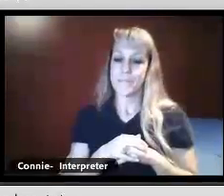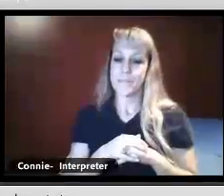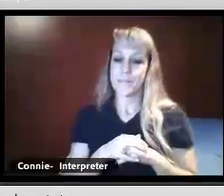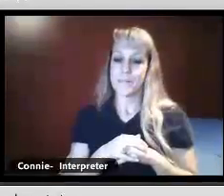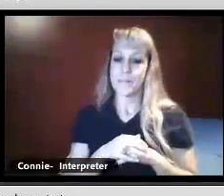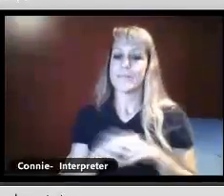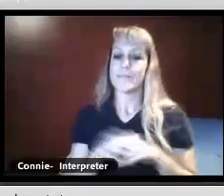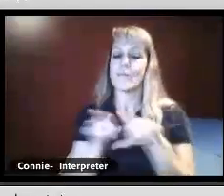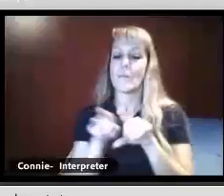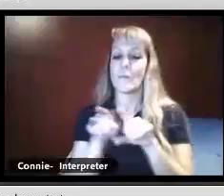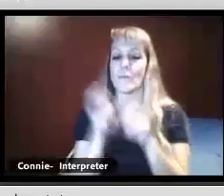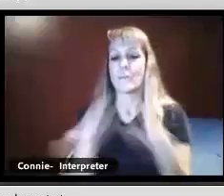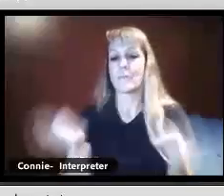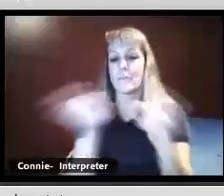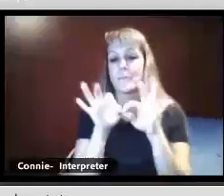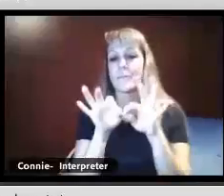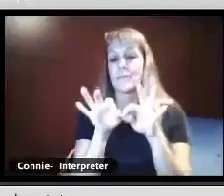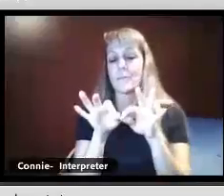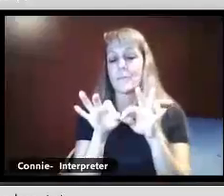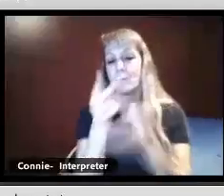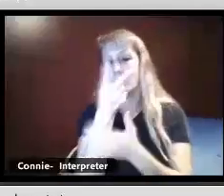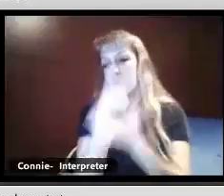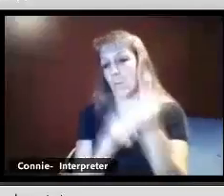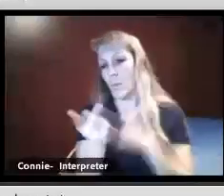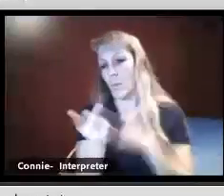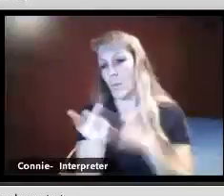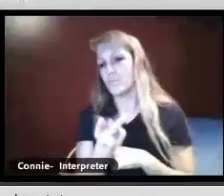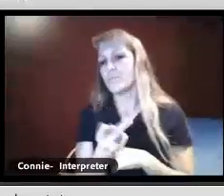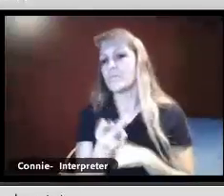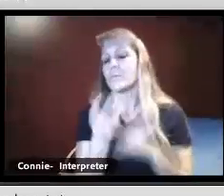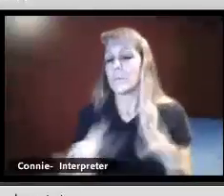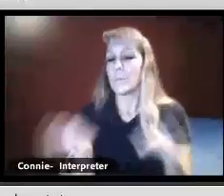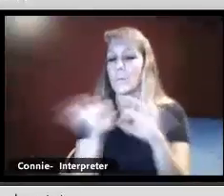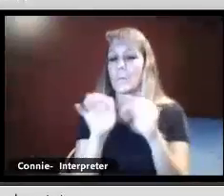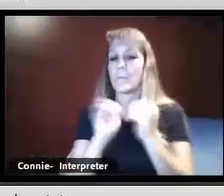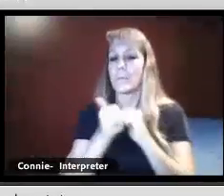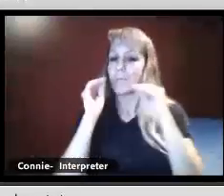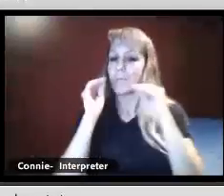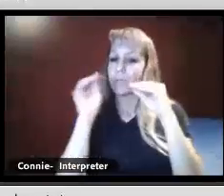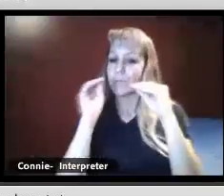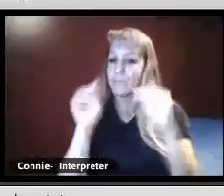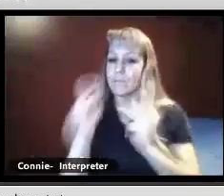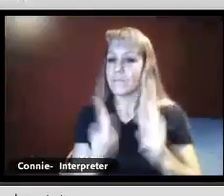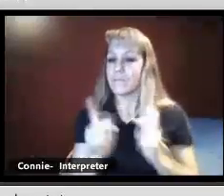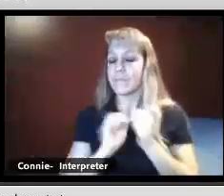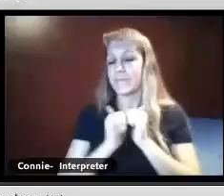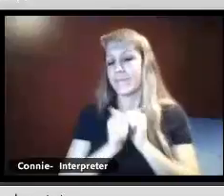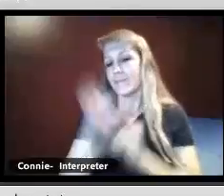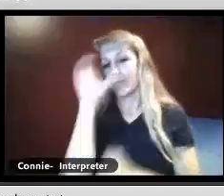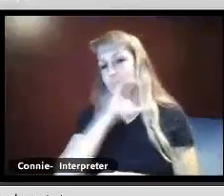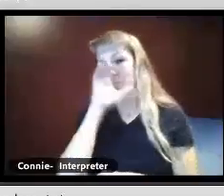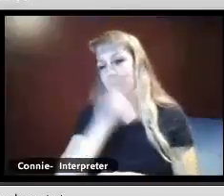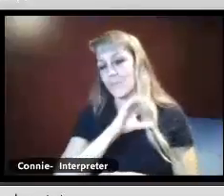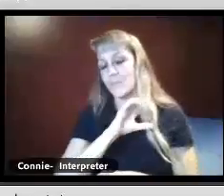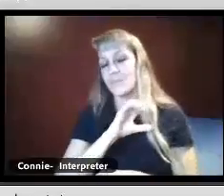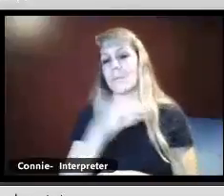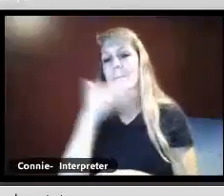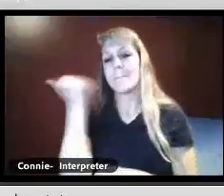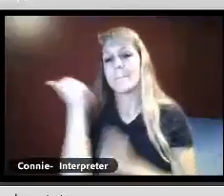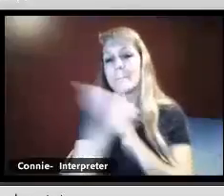It's also an important way to, both of these are important ways to teach patrons to search the web more skillfully in a